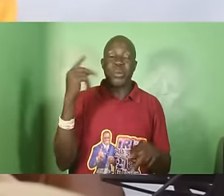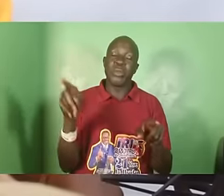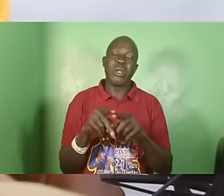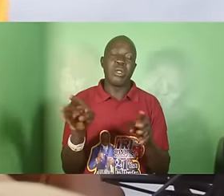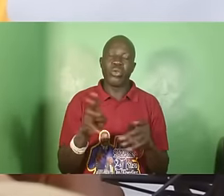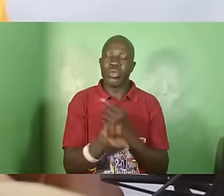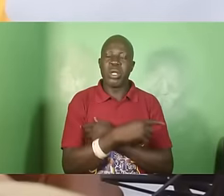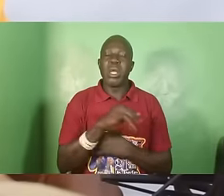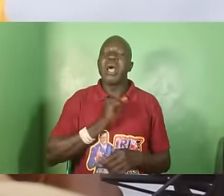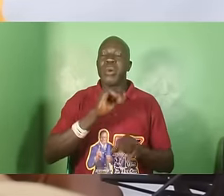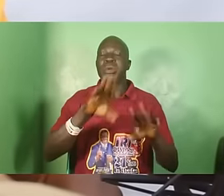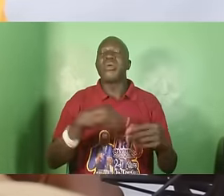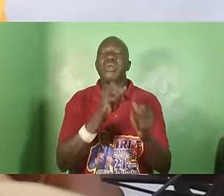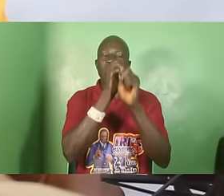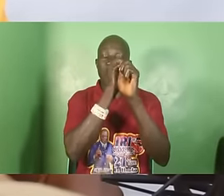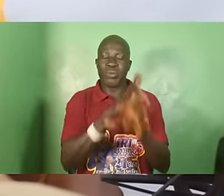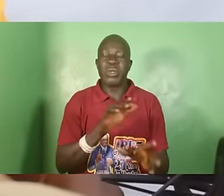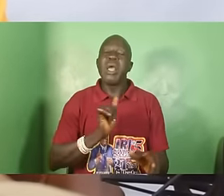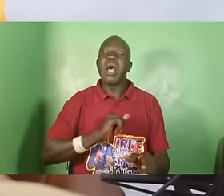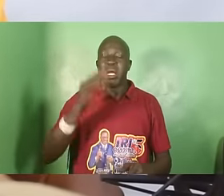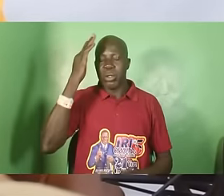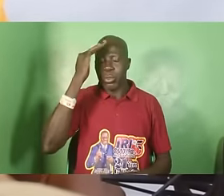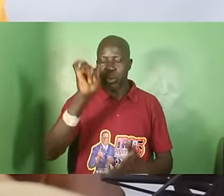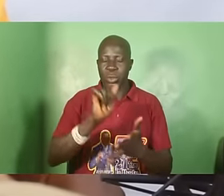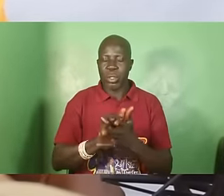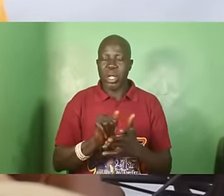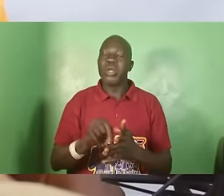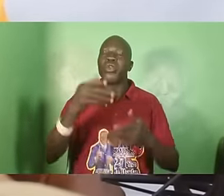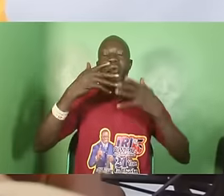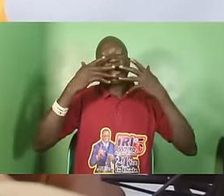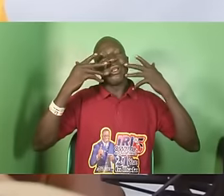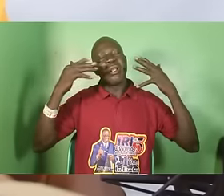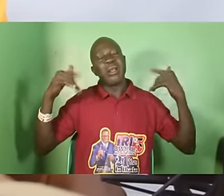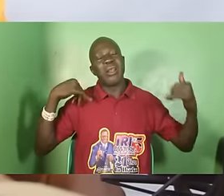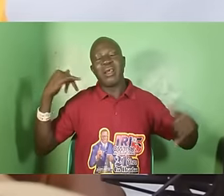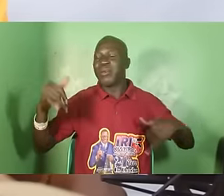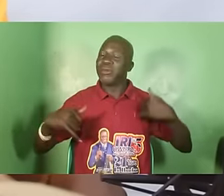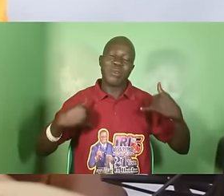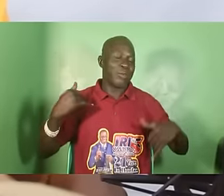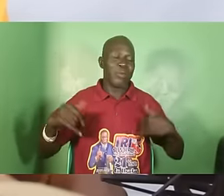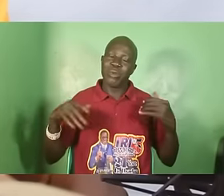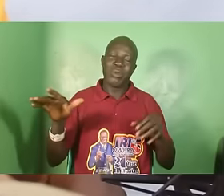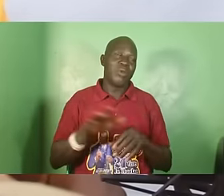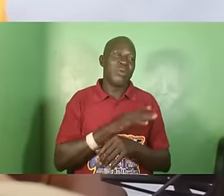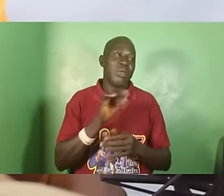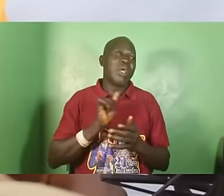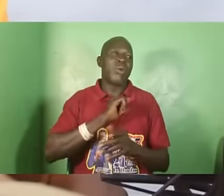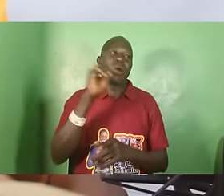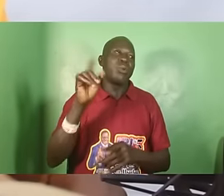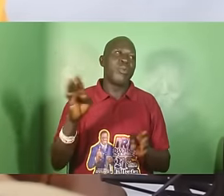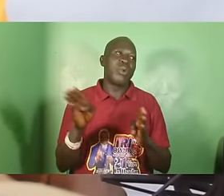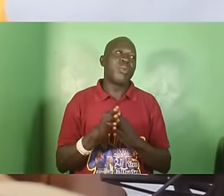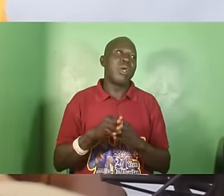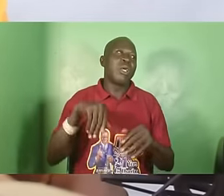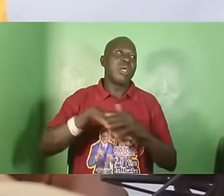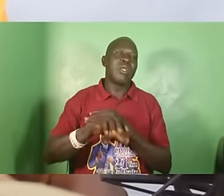there today. Na ma fi ebo fun. We give them gifts. Mo de mo pe. And I know that. Wa re ni ayo loruko Jesu. Amen. Love joyfully in Jesus. Bola ti ma pade.